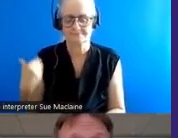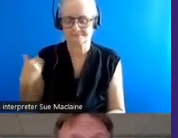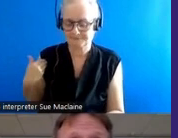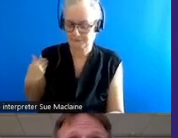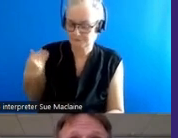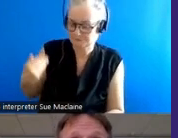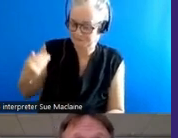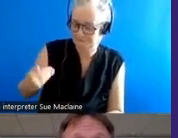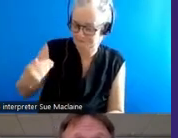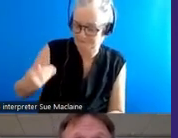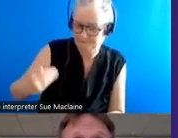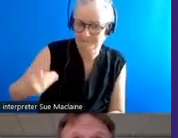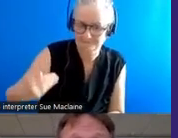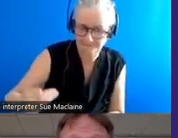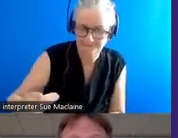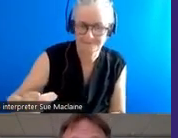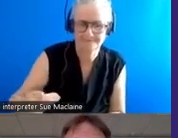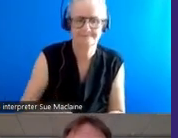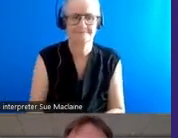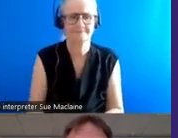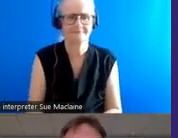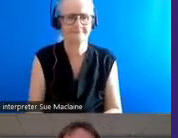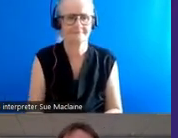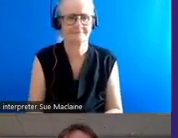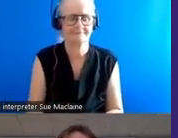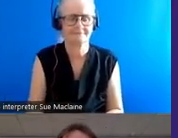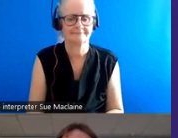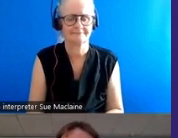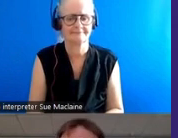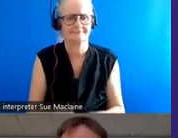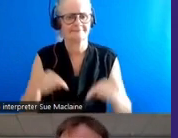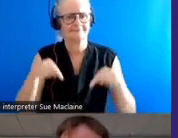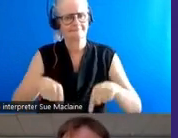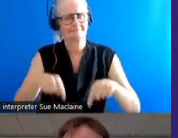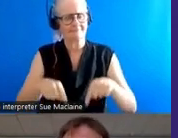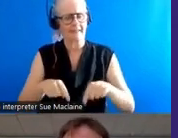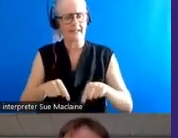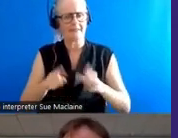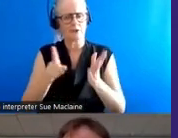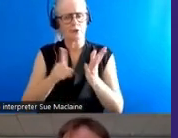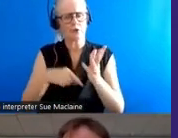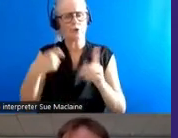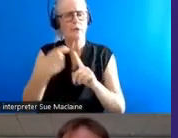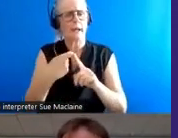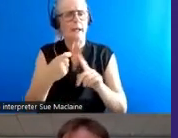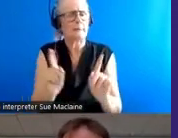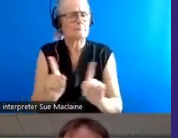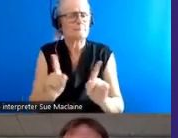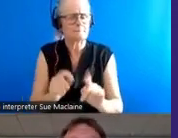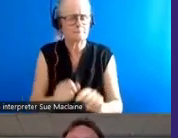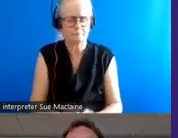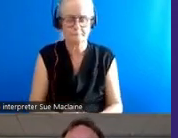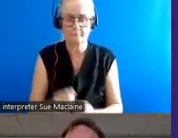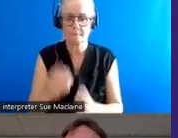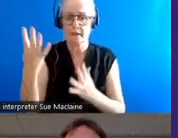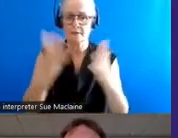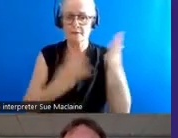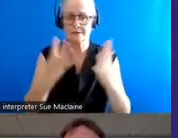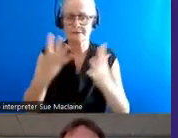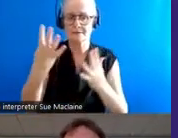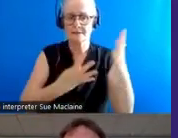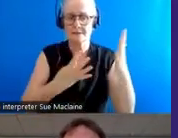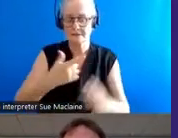a history lesson. What about devolution in the UK? In 1997, the Labour